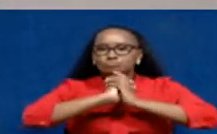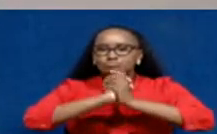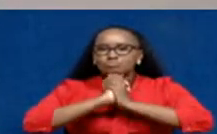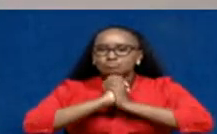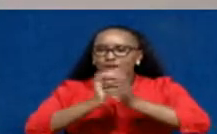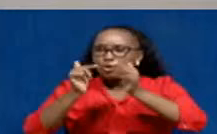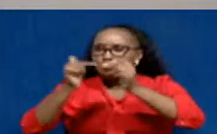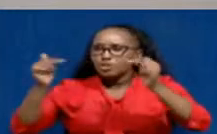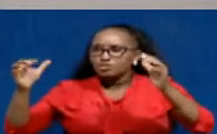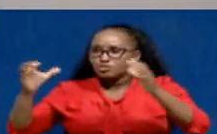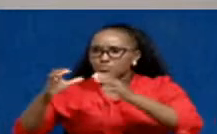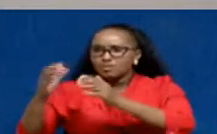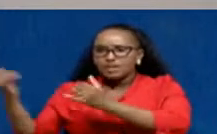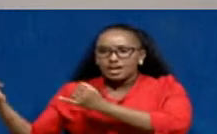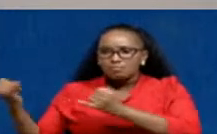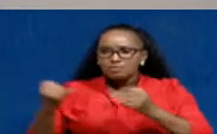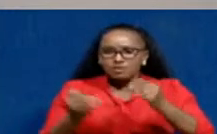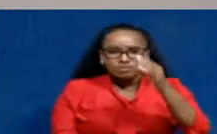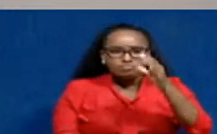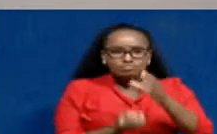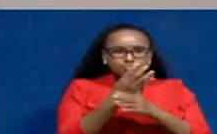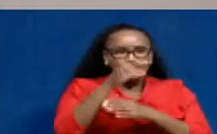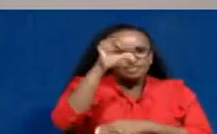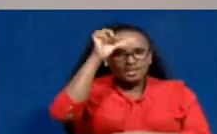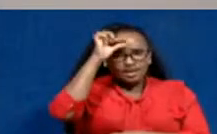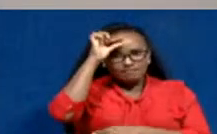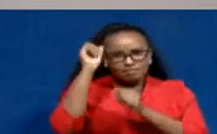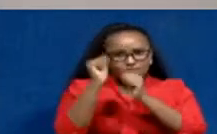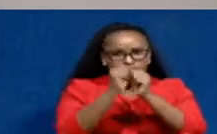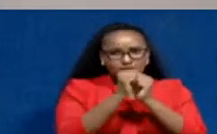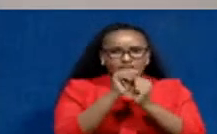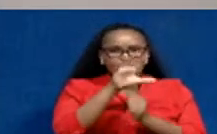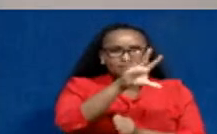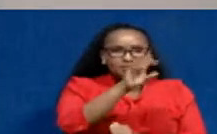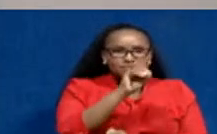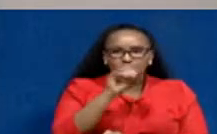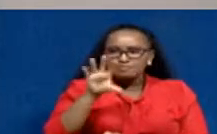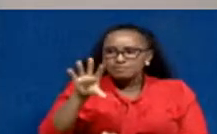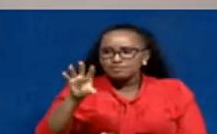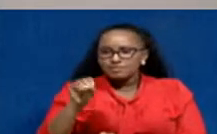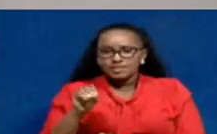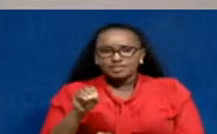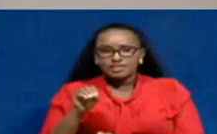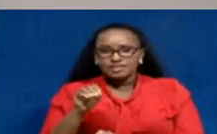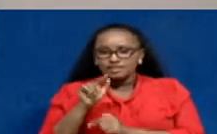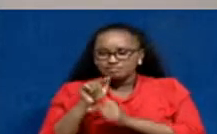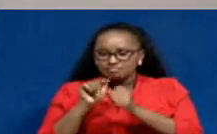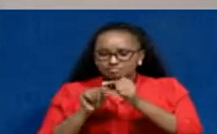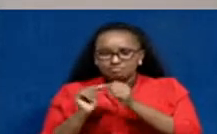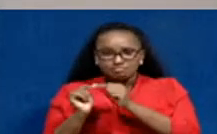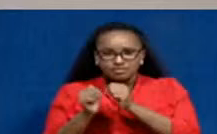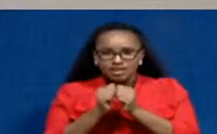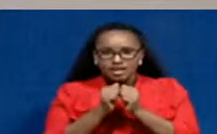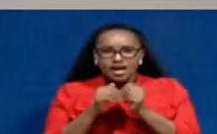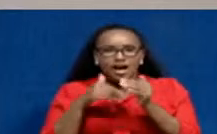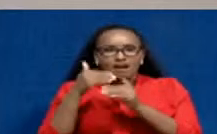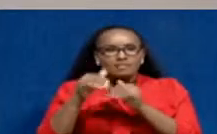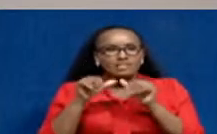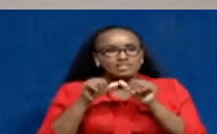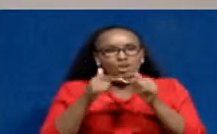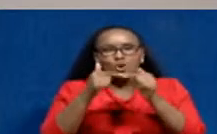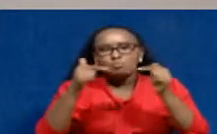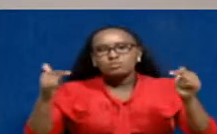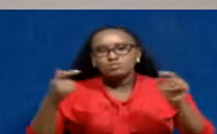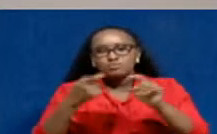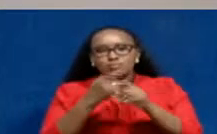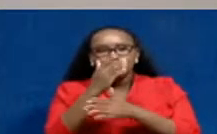and invited him to form government with him on a 50-50 basis, despite opposition